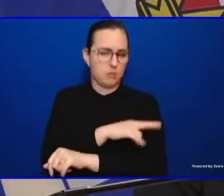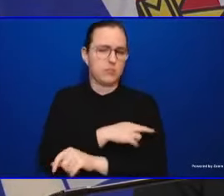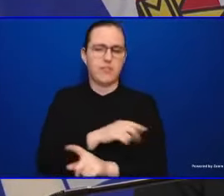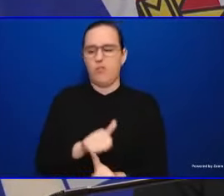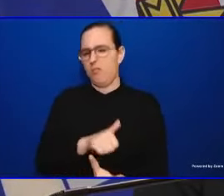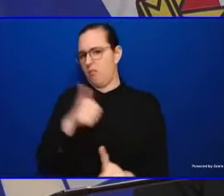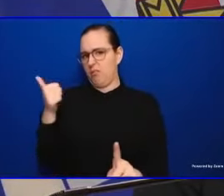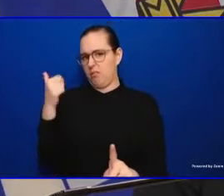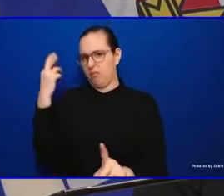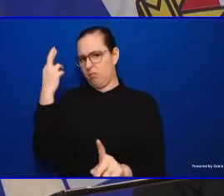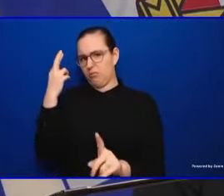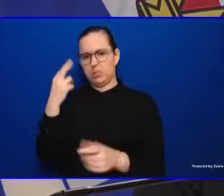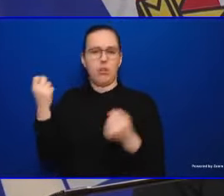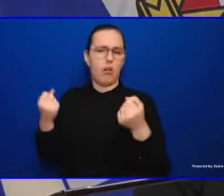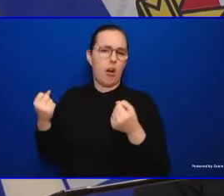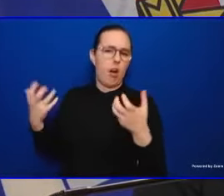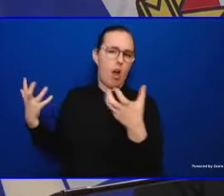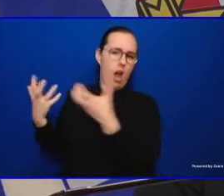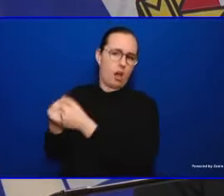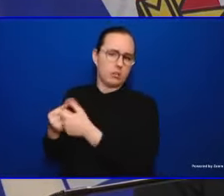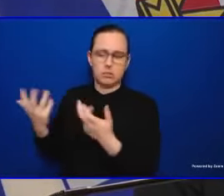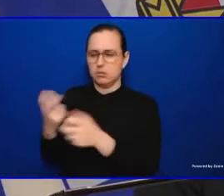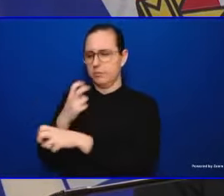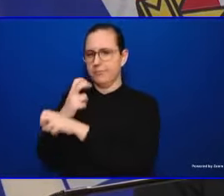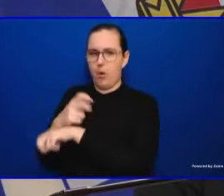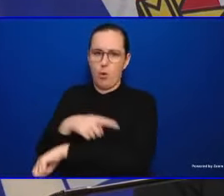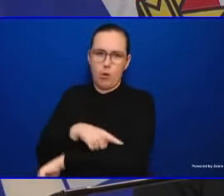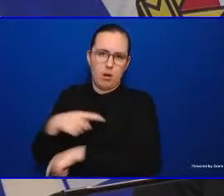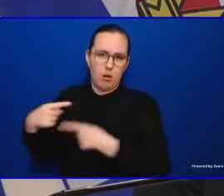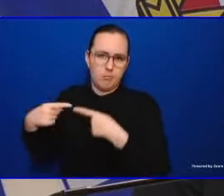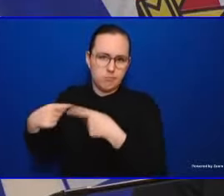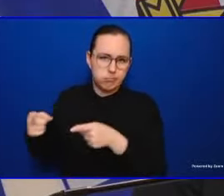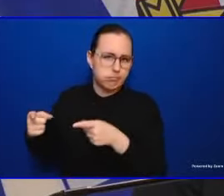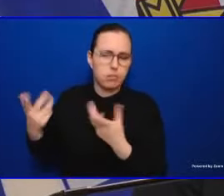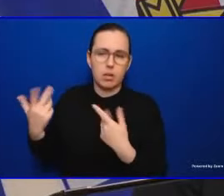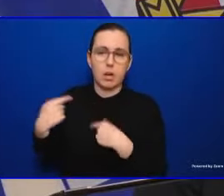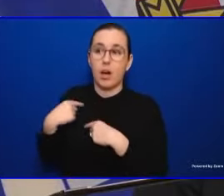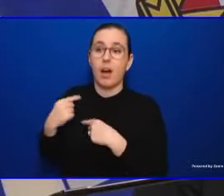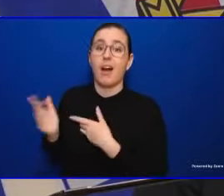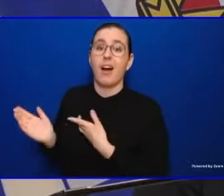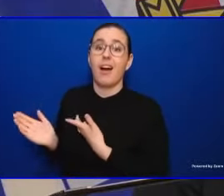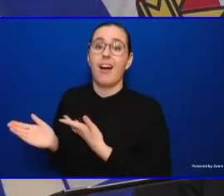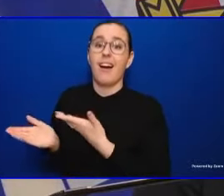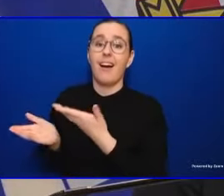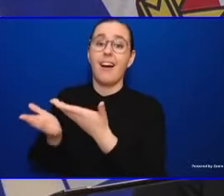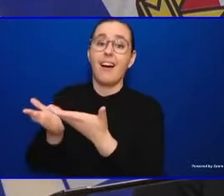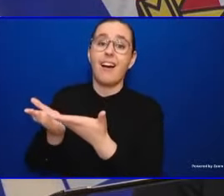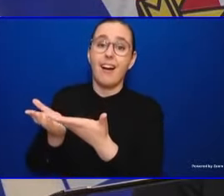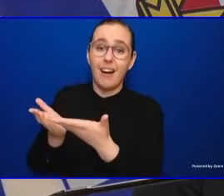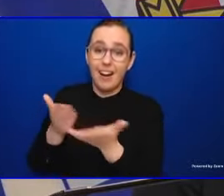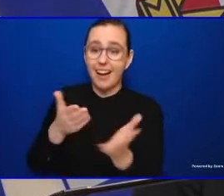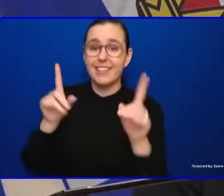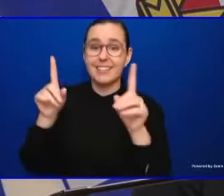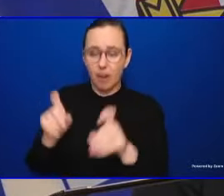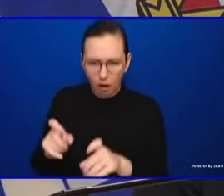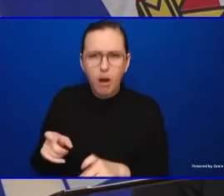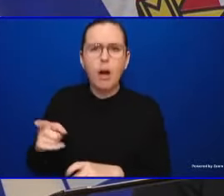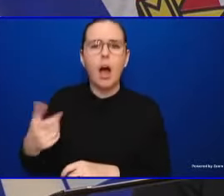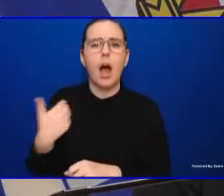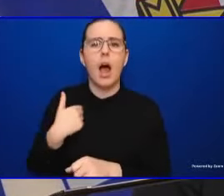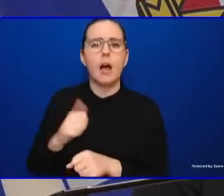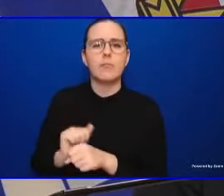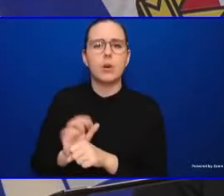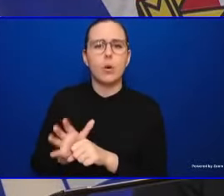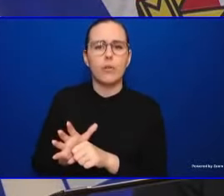course of being admitted, they test positive for COVID, even though they're asymptomatic. Are they then counted as a COVID patient, or